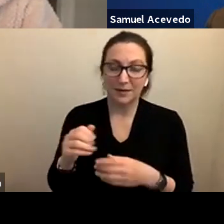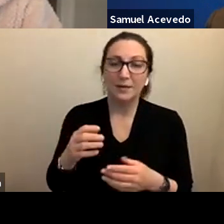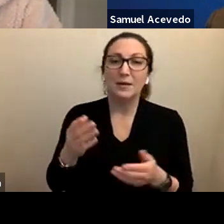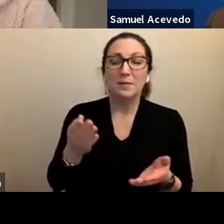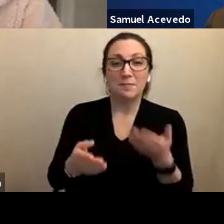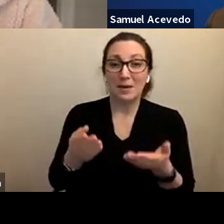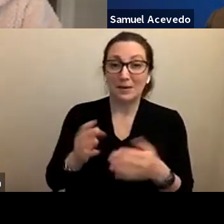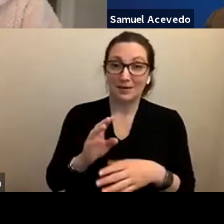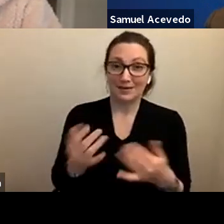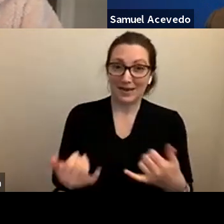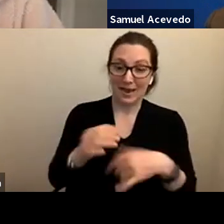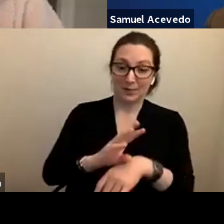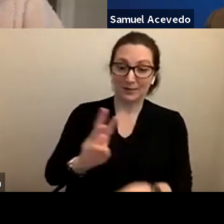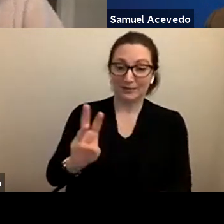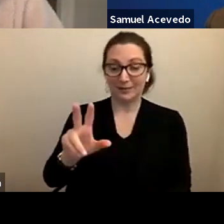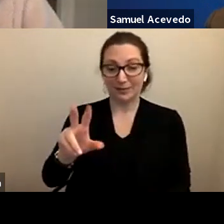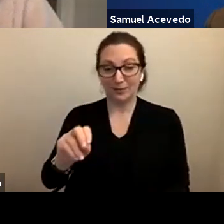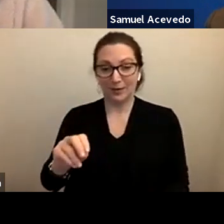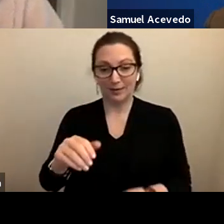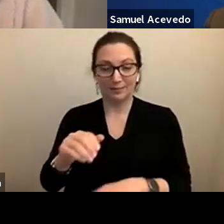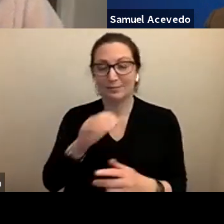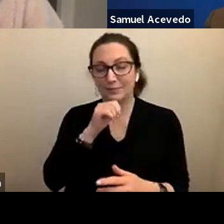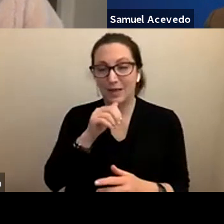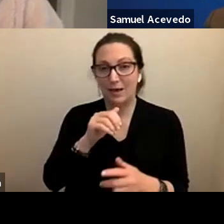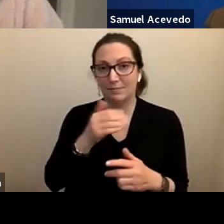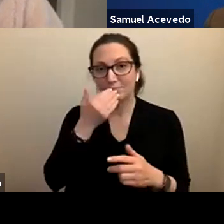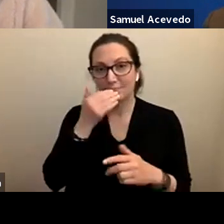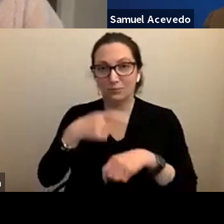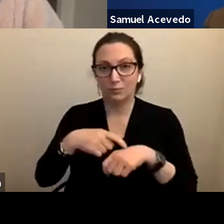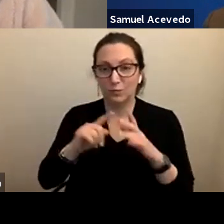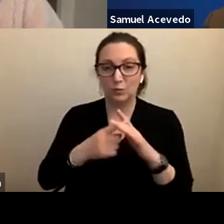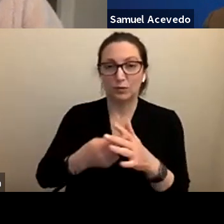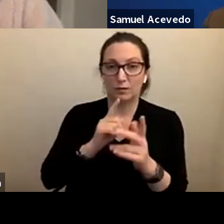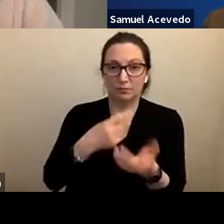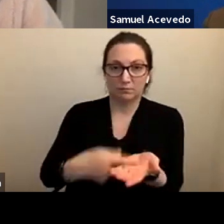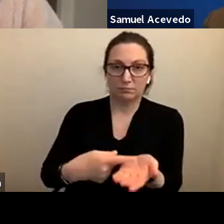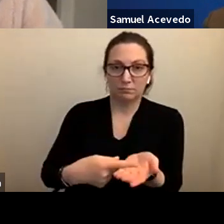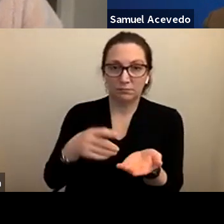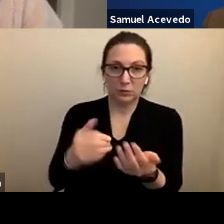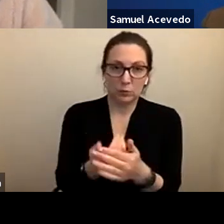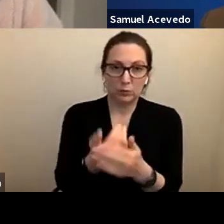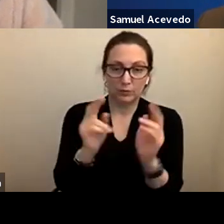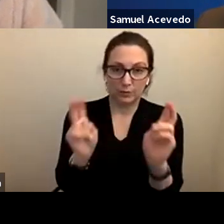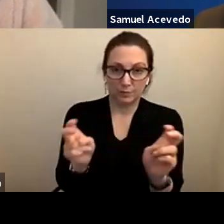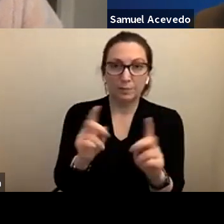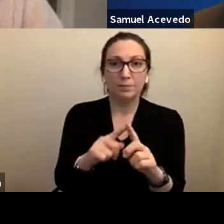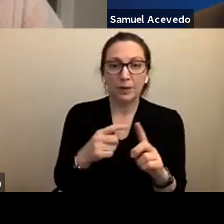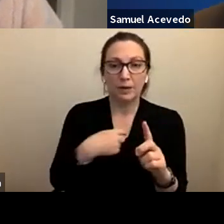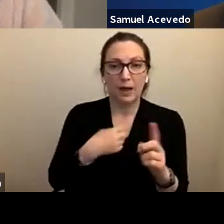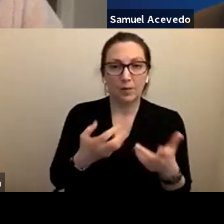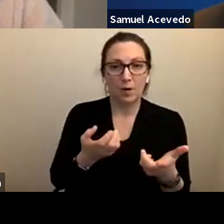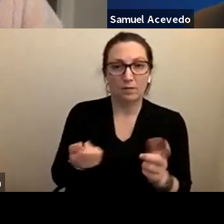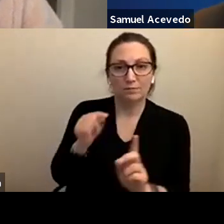if there are public comment today, but I am interested in returning to that part